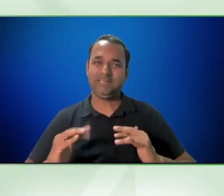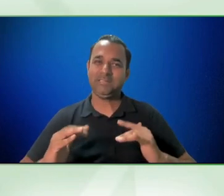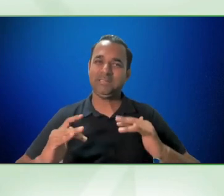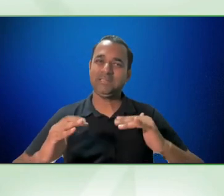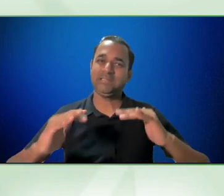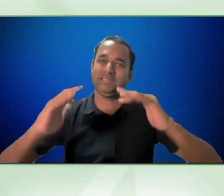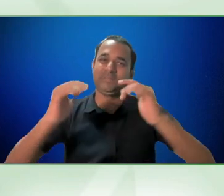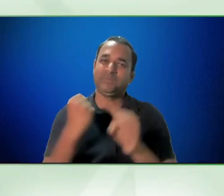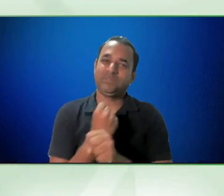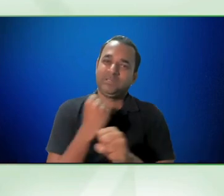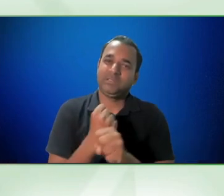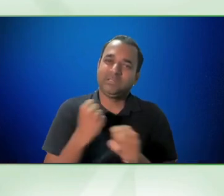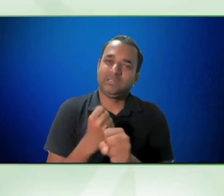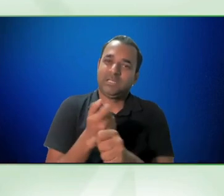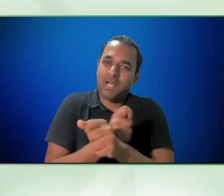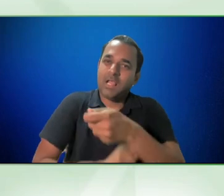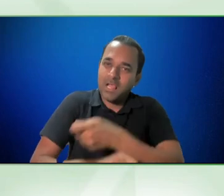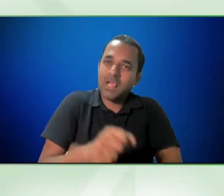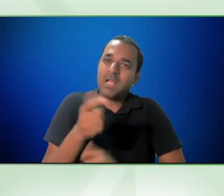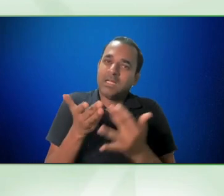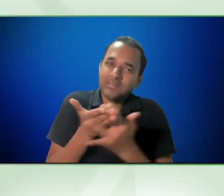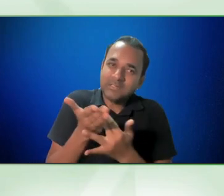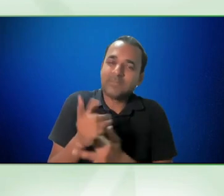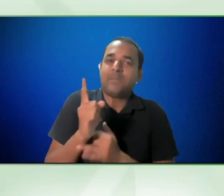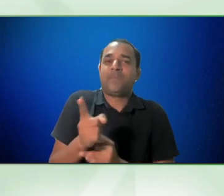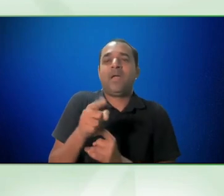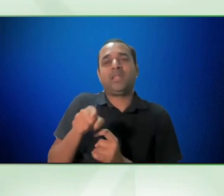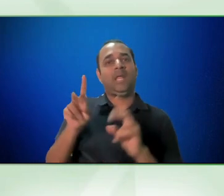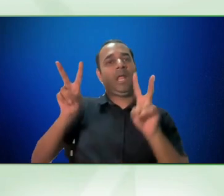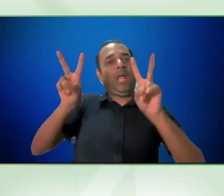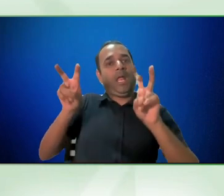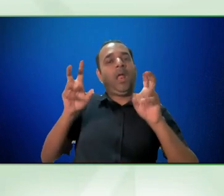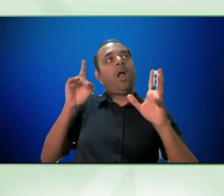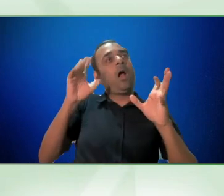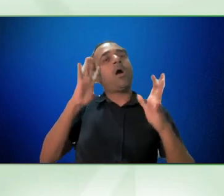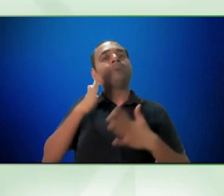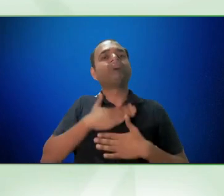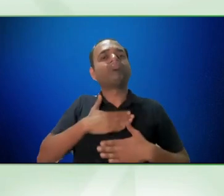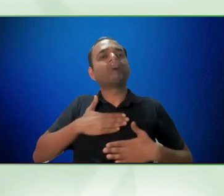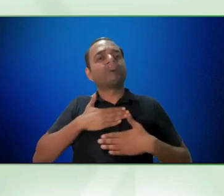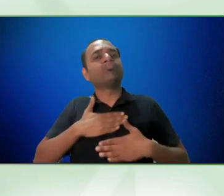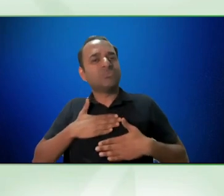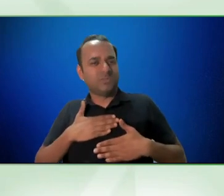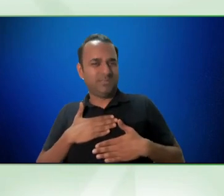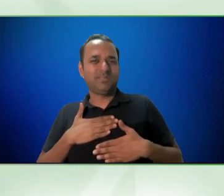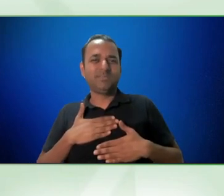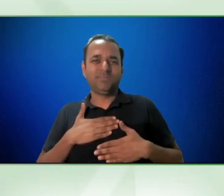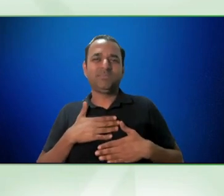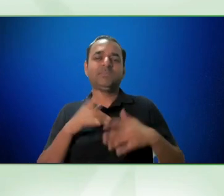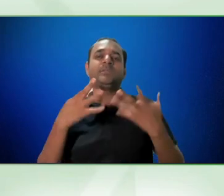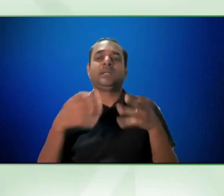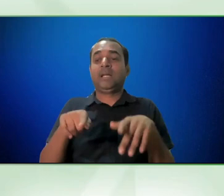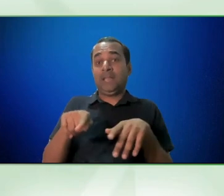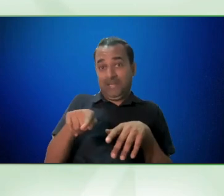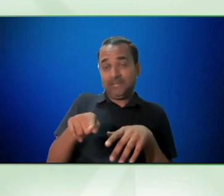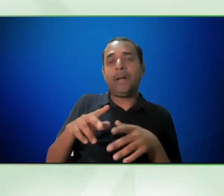an app, how would you integrate that pre-existing app in a way that won't require